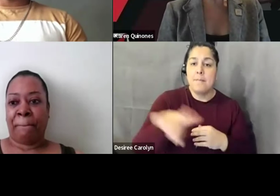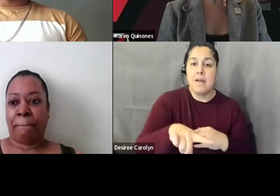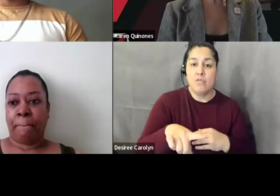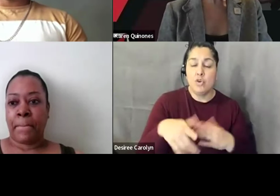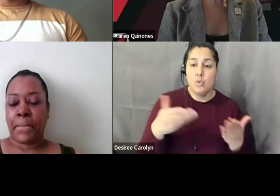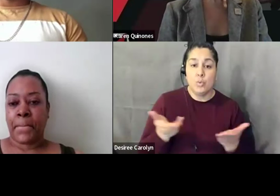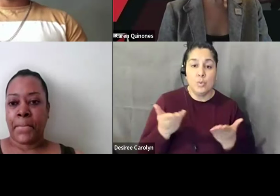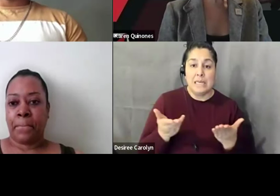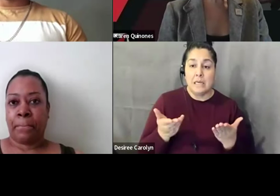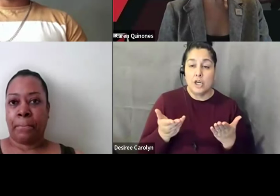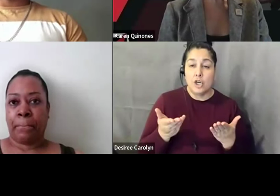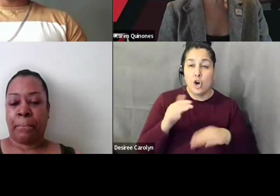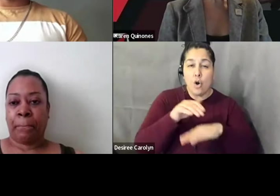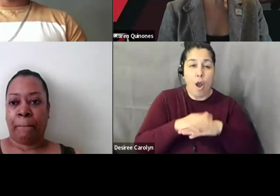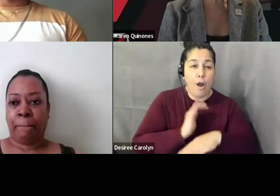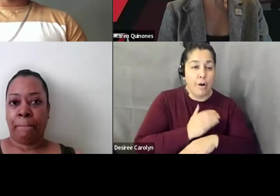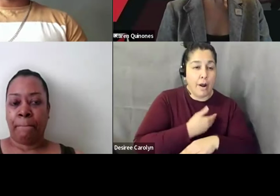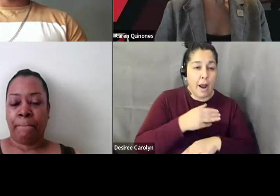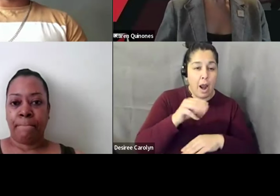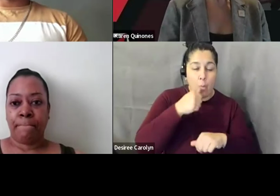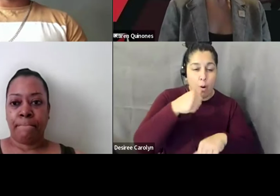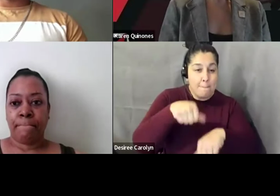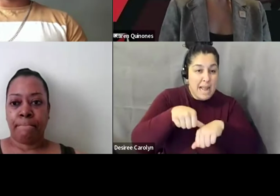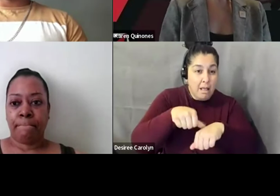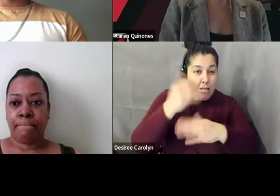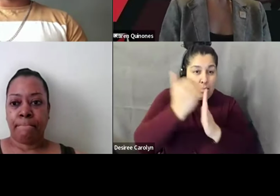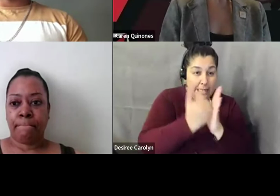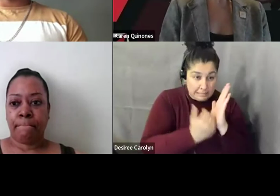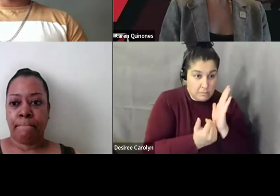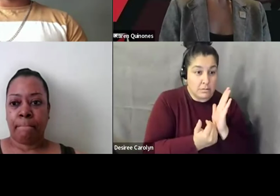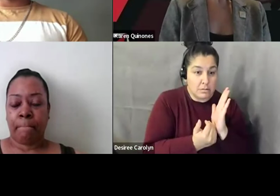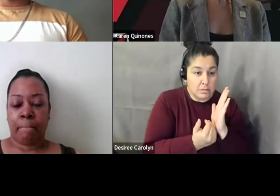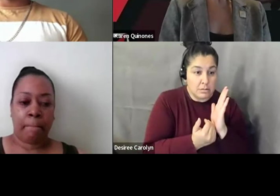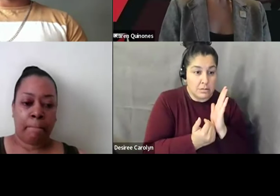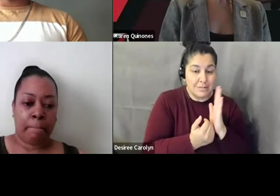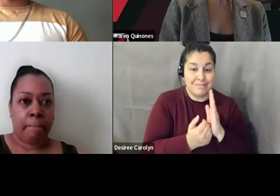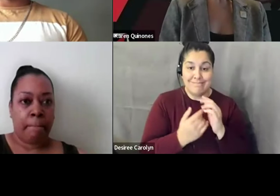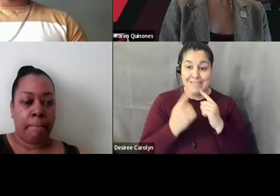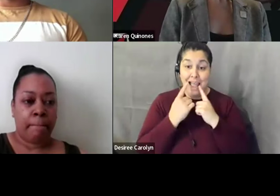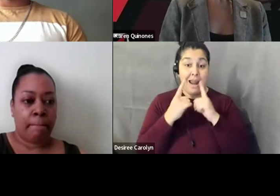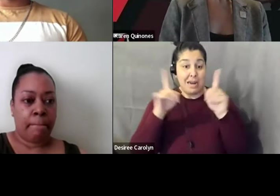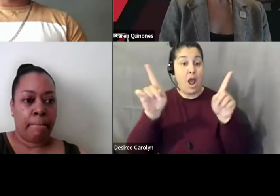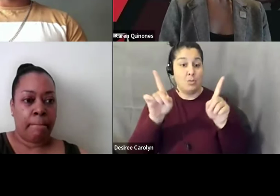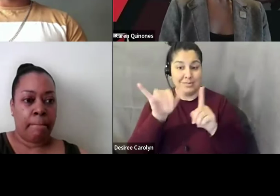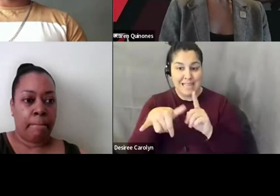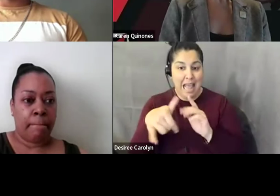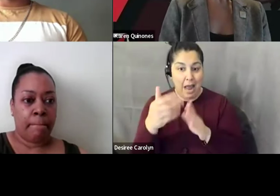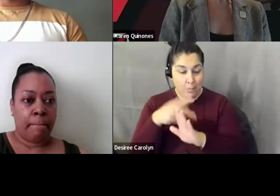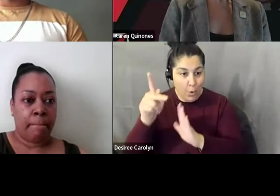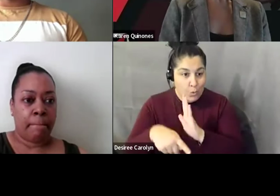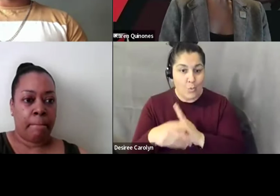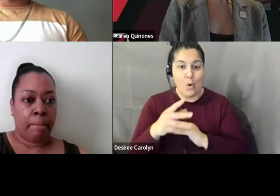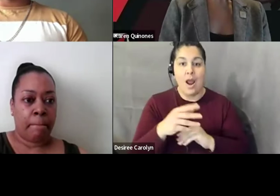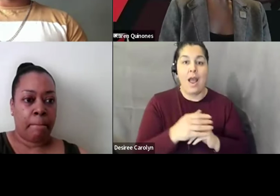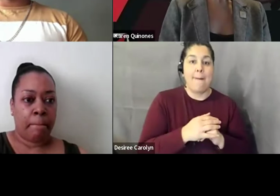our mailing list, an announce for that program and how to join that program will be going out in